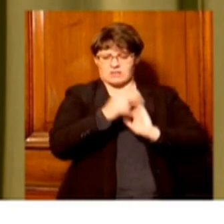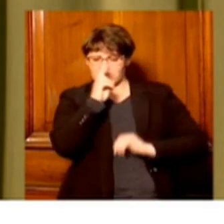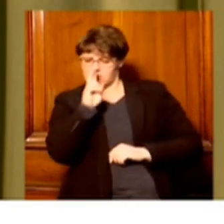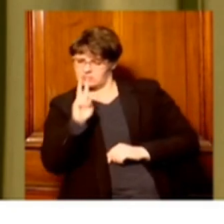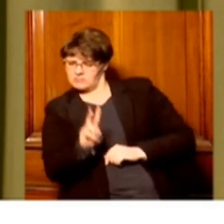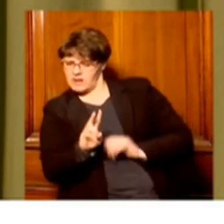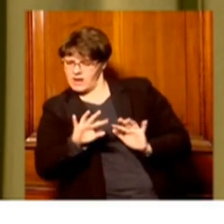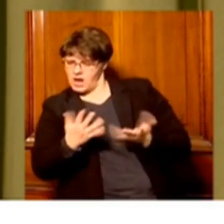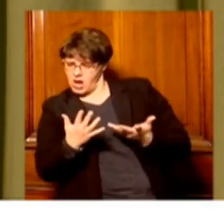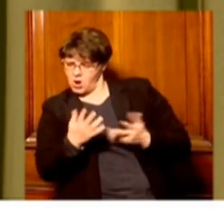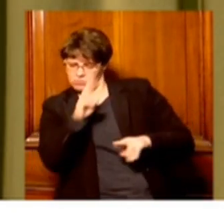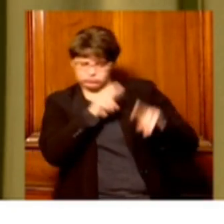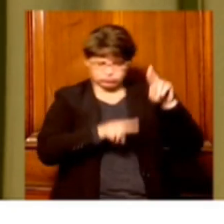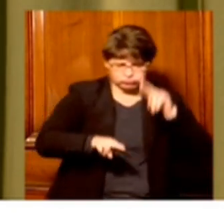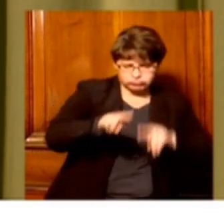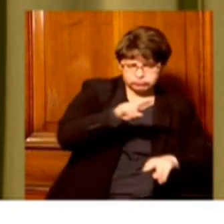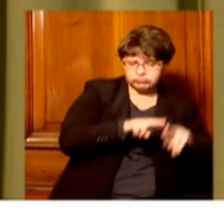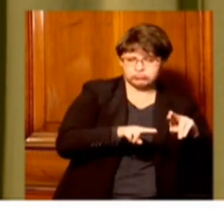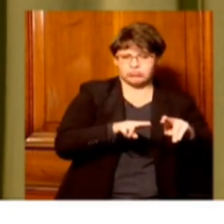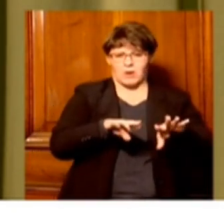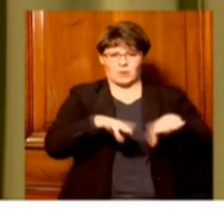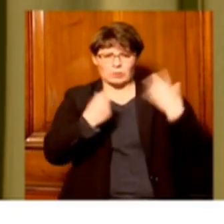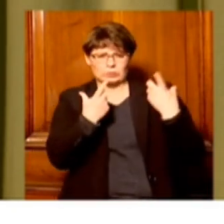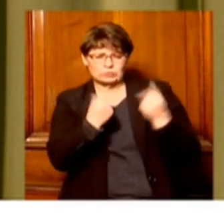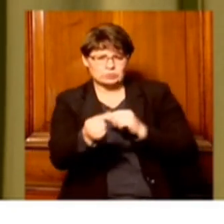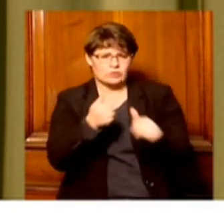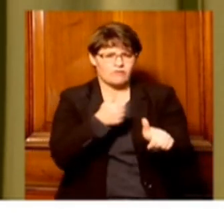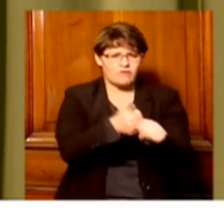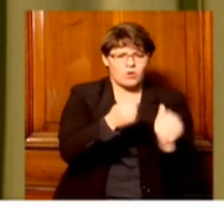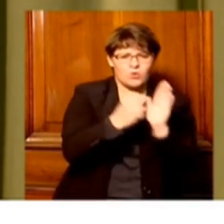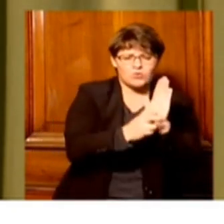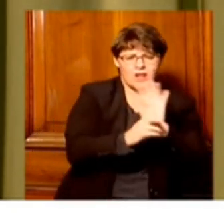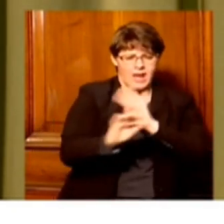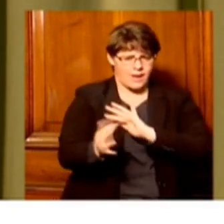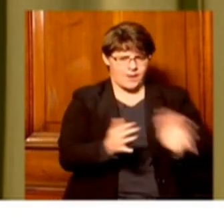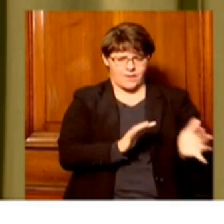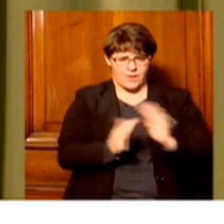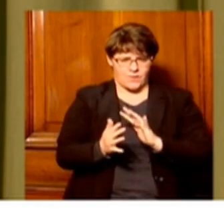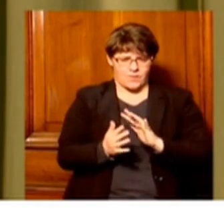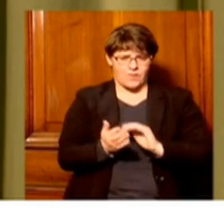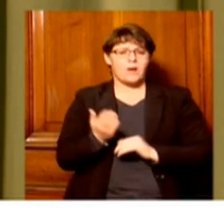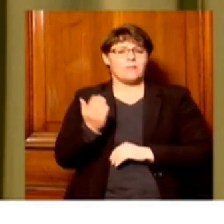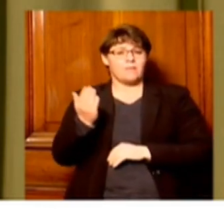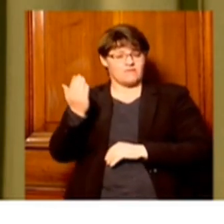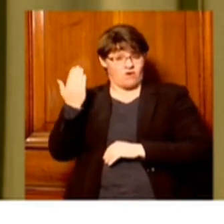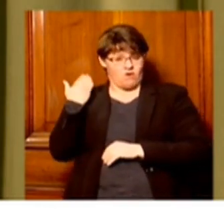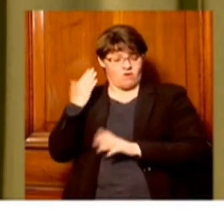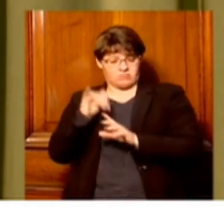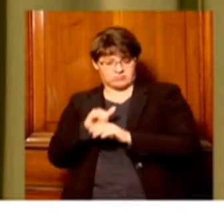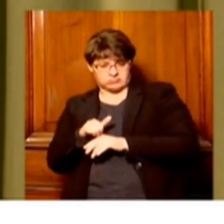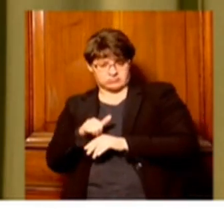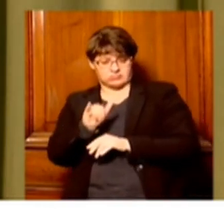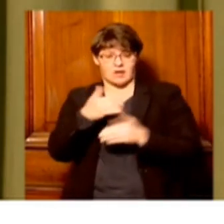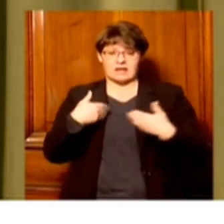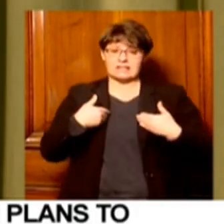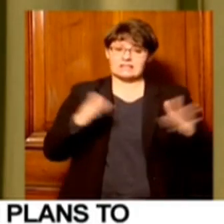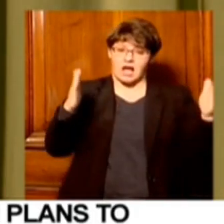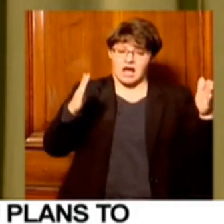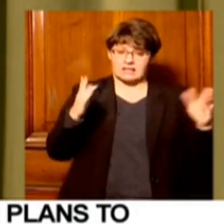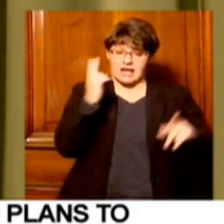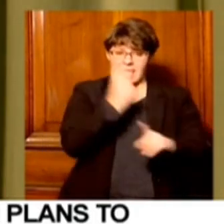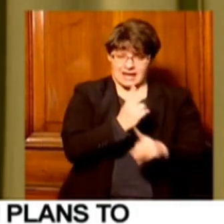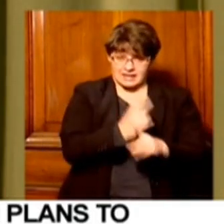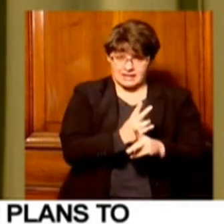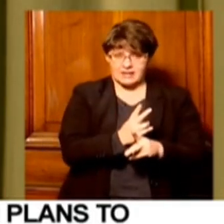and review the measures. Back then, when we allowed for airline industry to start operation,